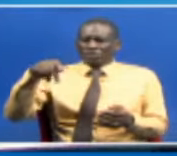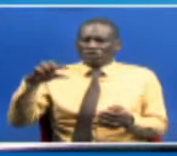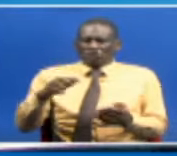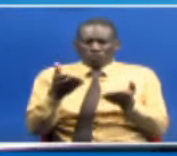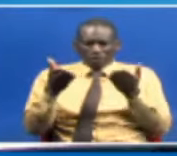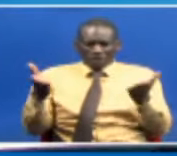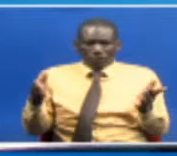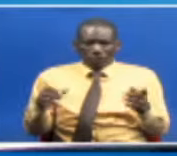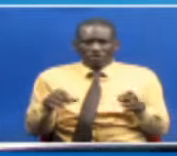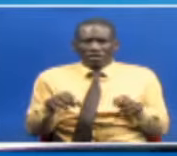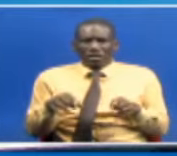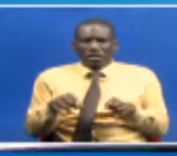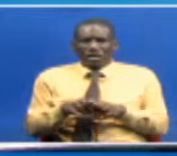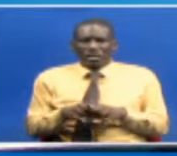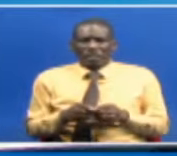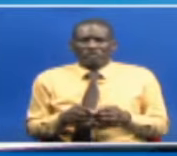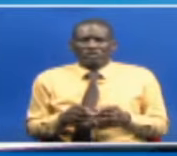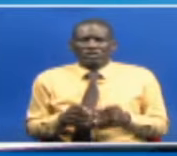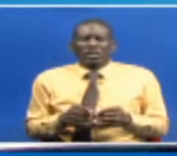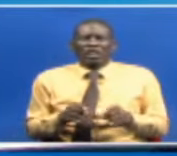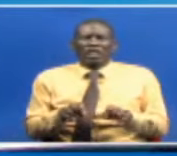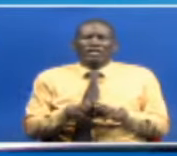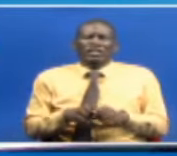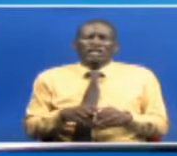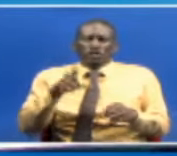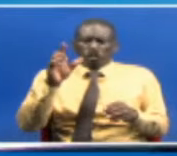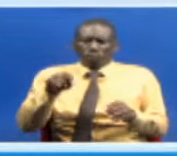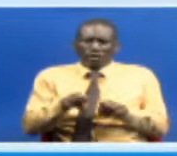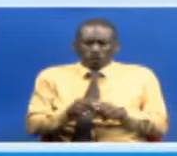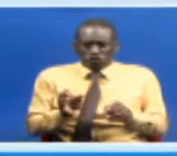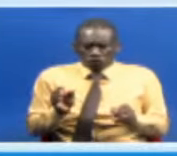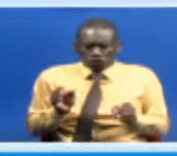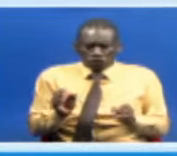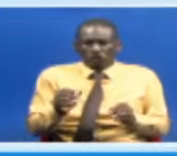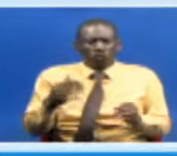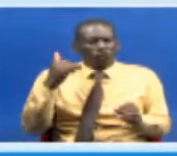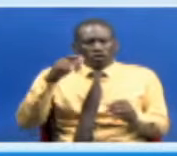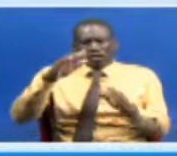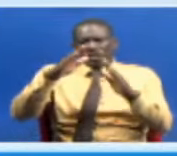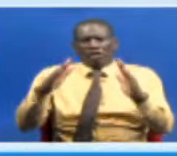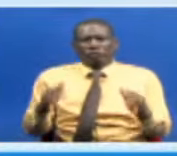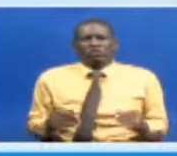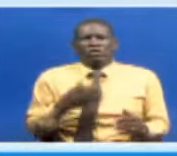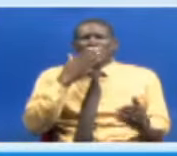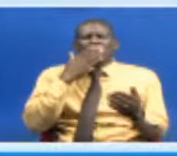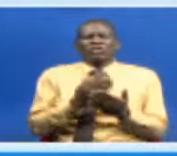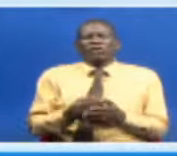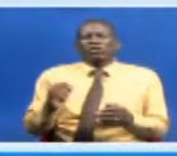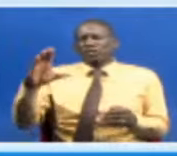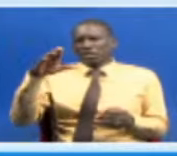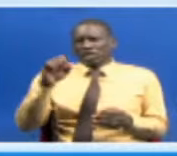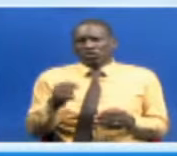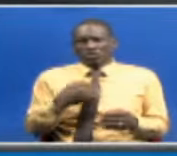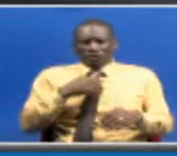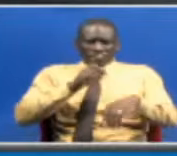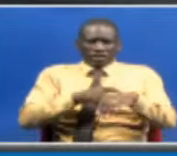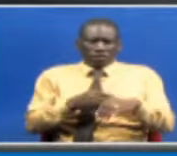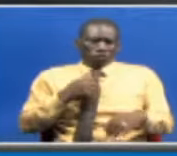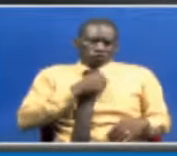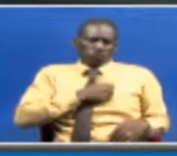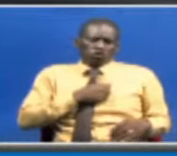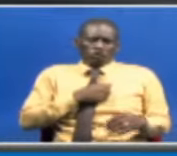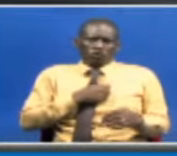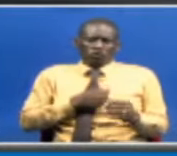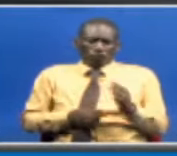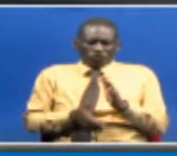plugging in when you want to charge your phone in your house. Mm. Well, thank you very much, Waziri, for making time to join us, and I apologize for making you